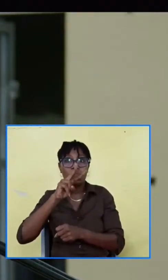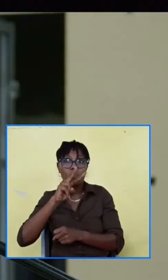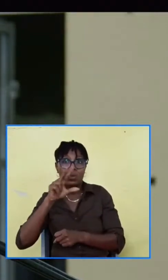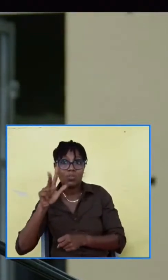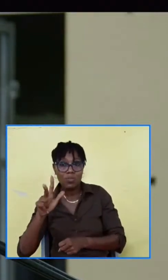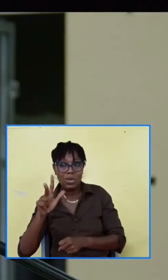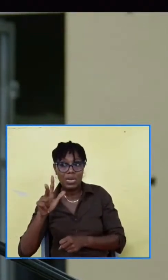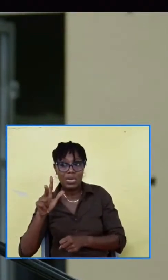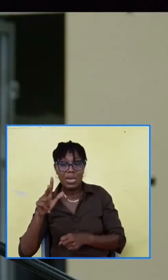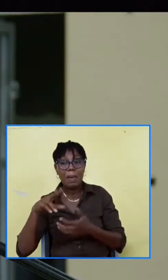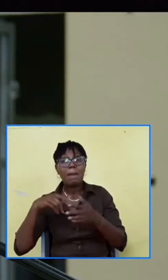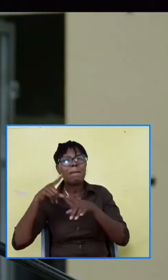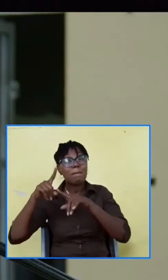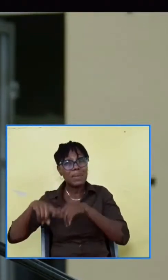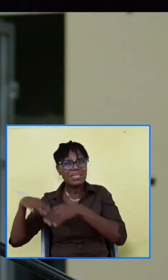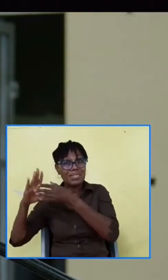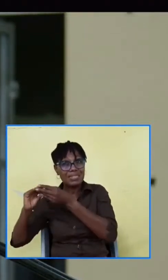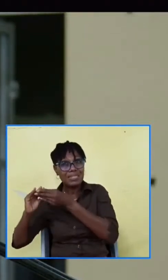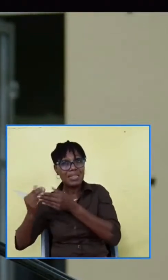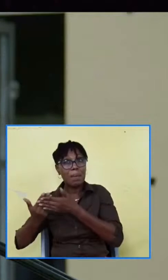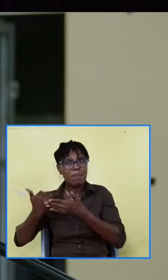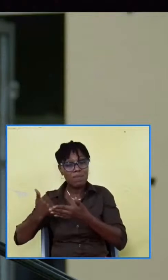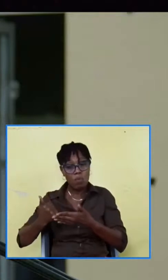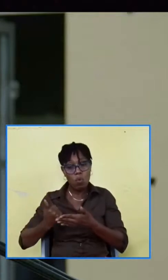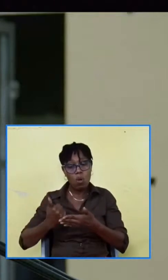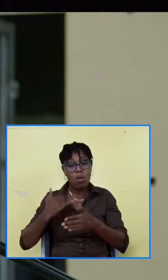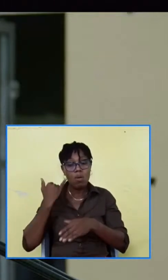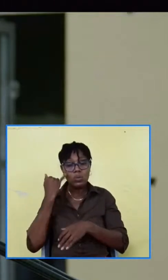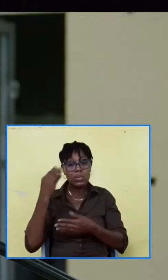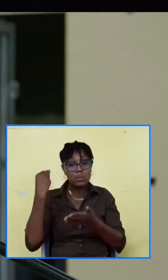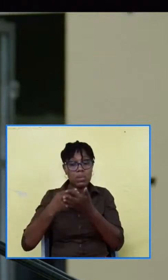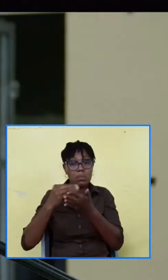in 2028, or has that slowed?